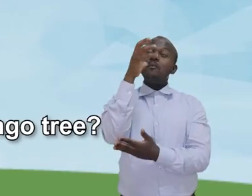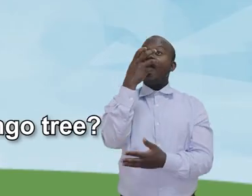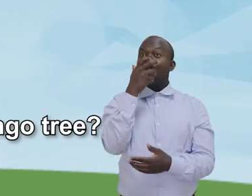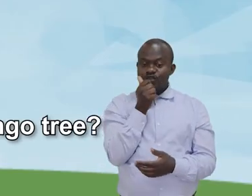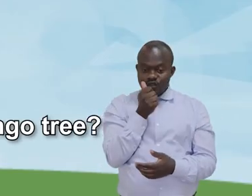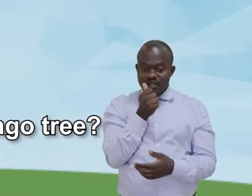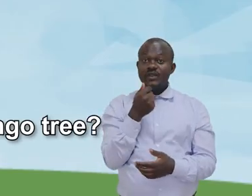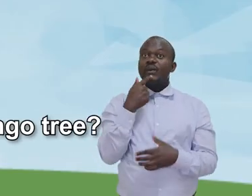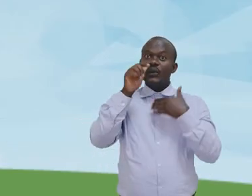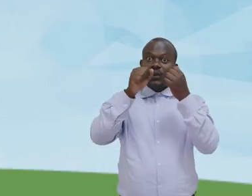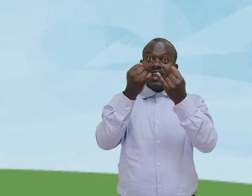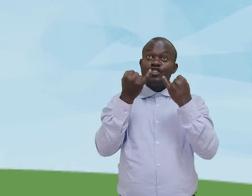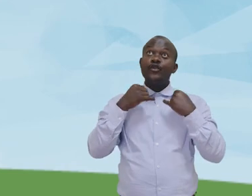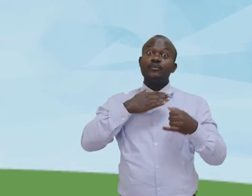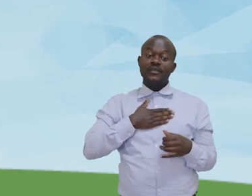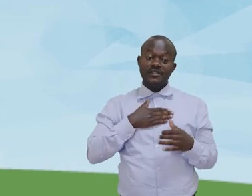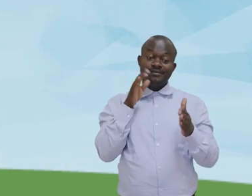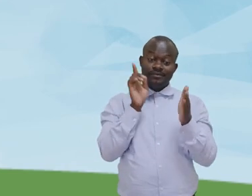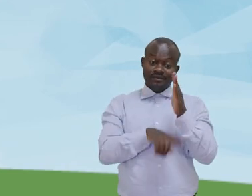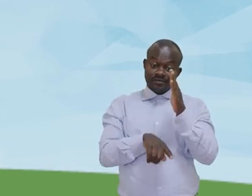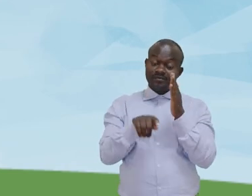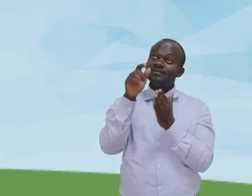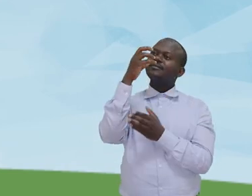me what we find on a mango tree?